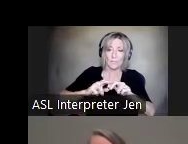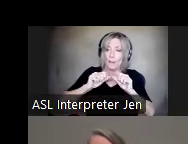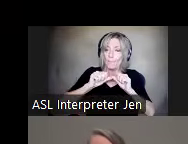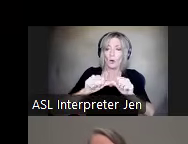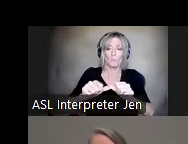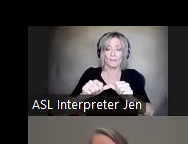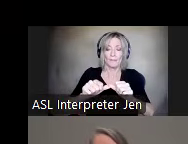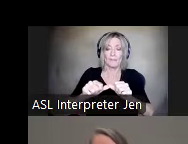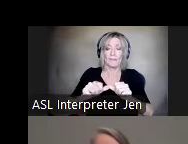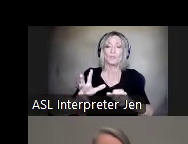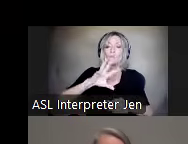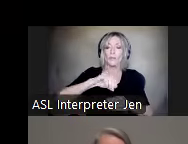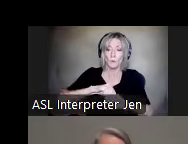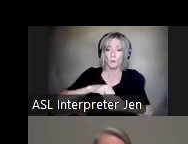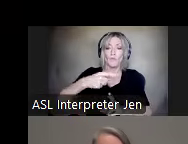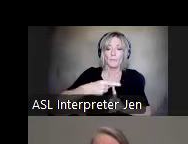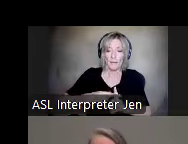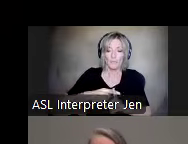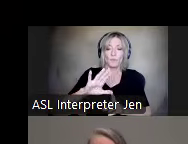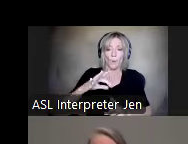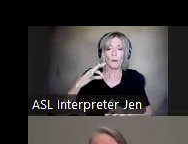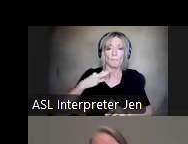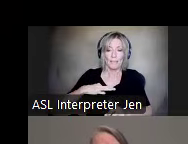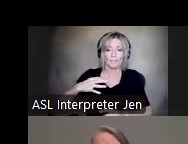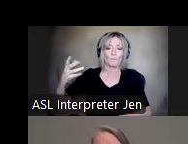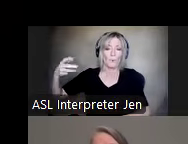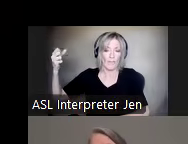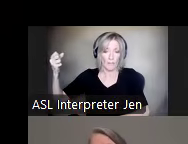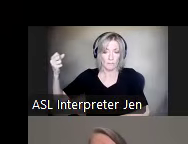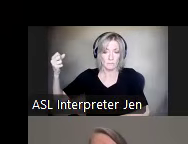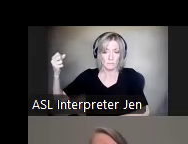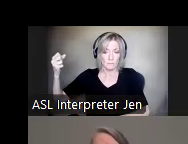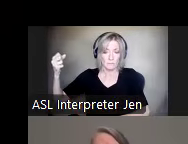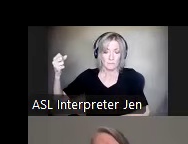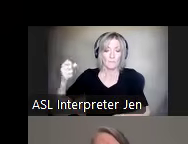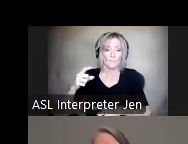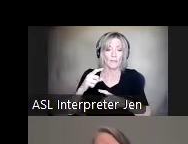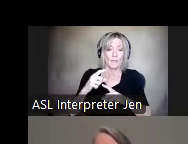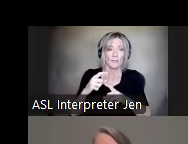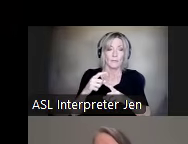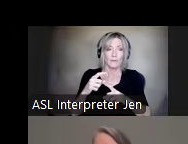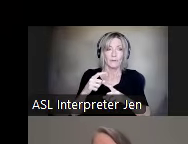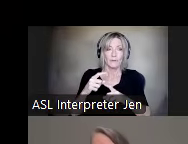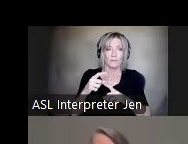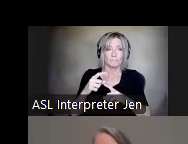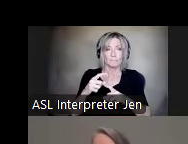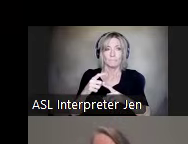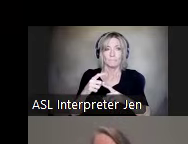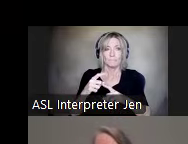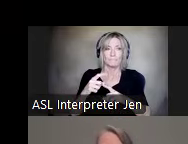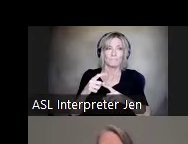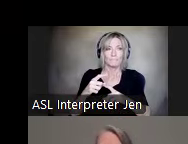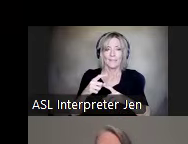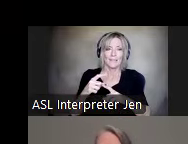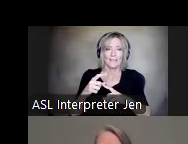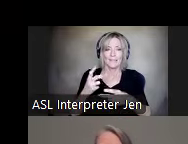account for the months your benefits were withheld. But it's it can be hard to